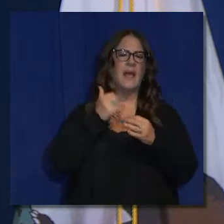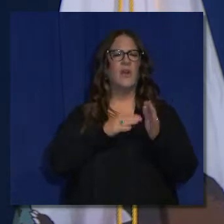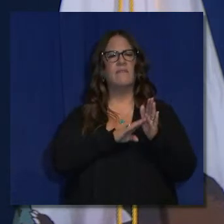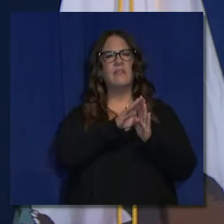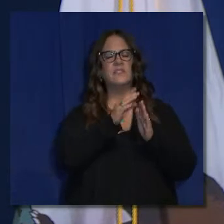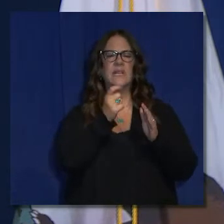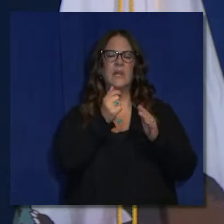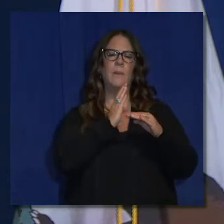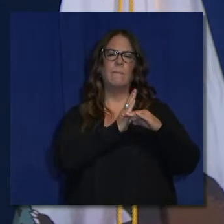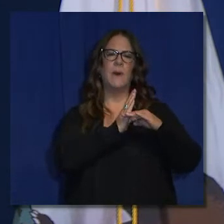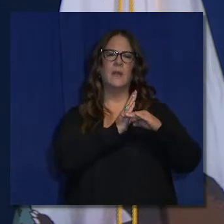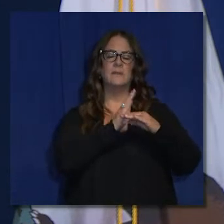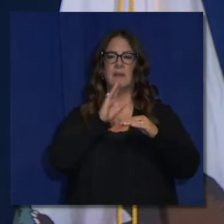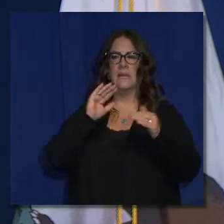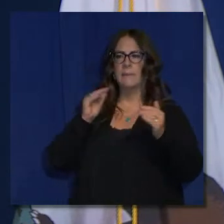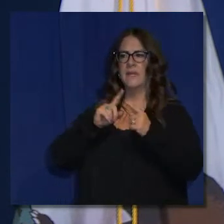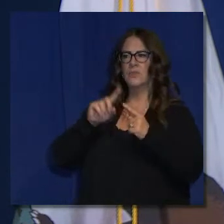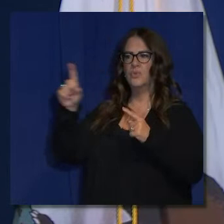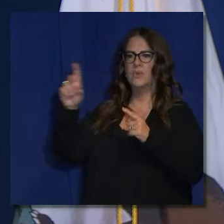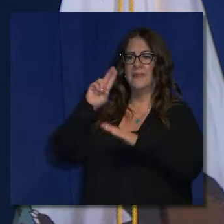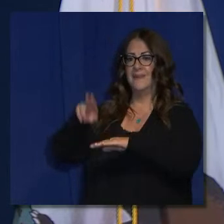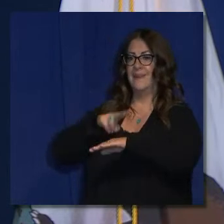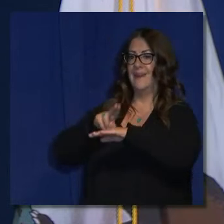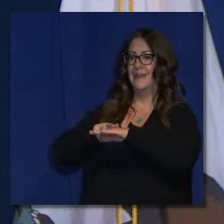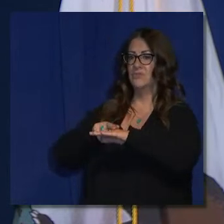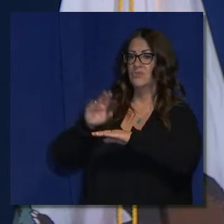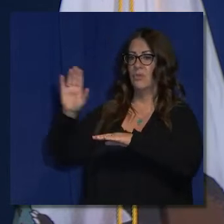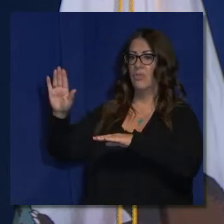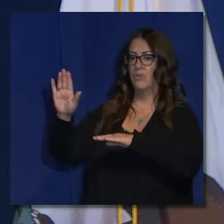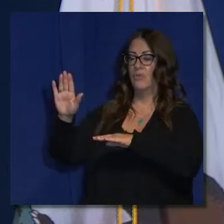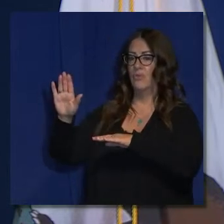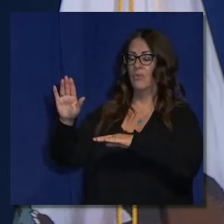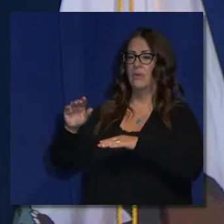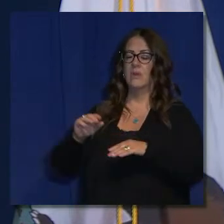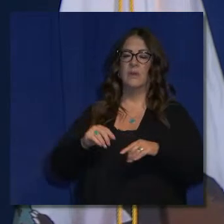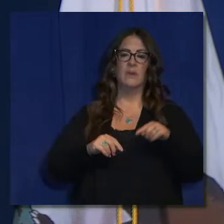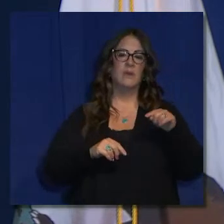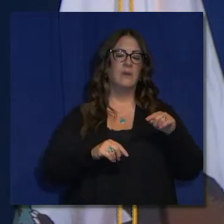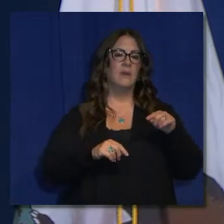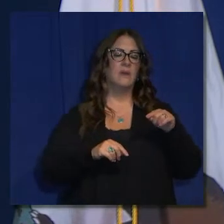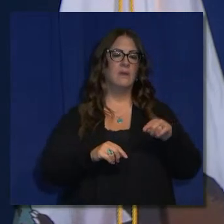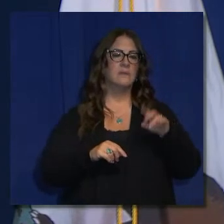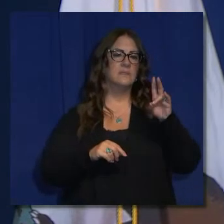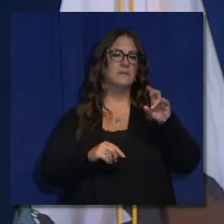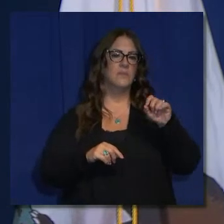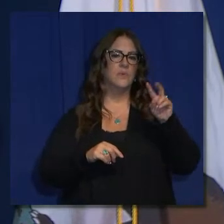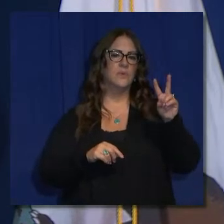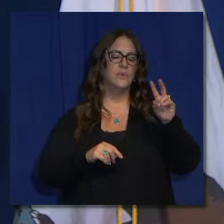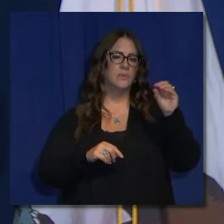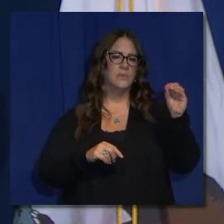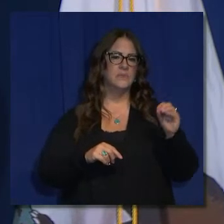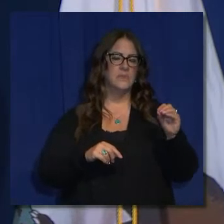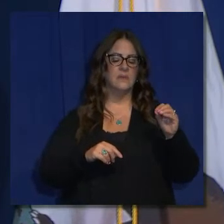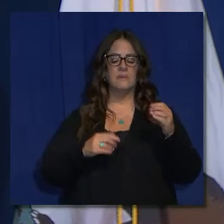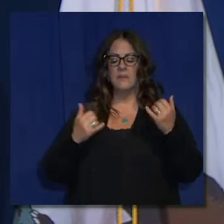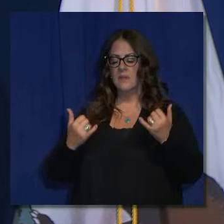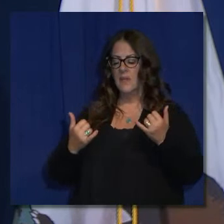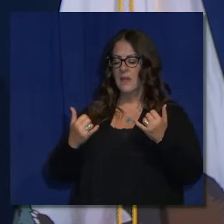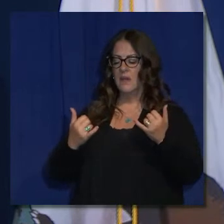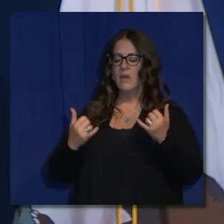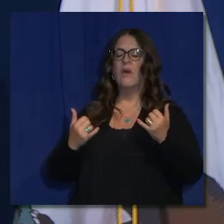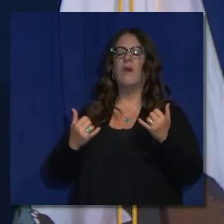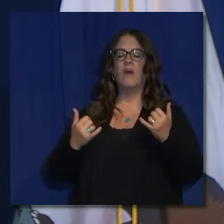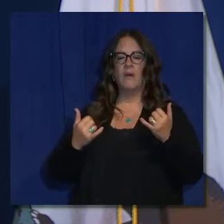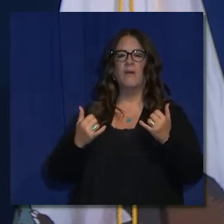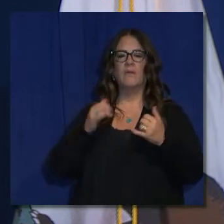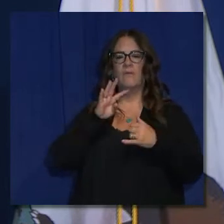little more modest than the national inflationary rate, around 7.2% in our February analysis, 4.3 it averaged